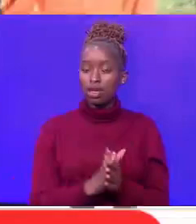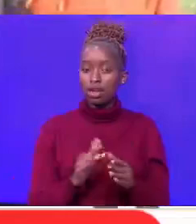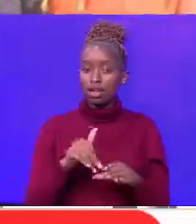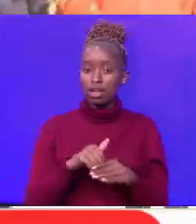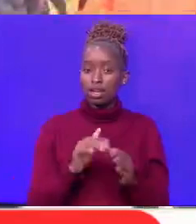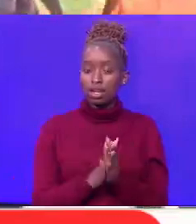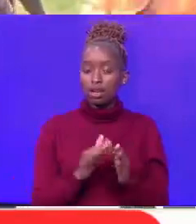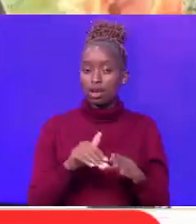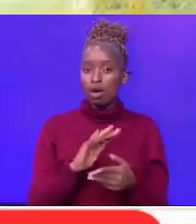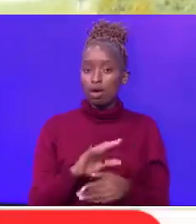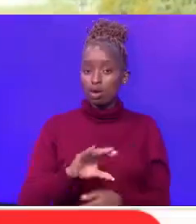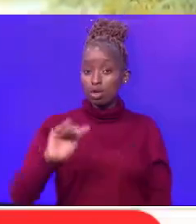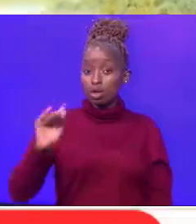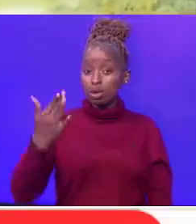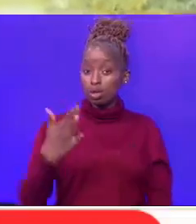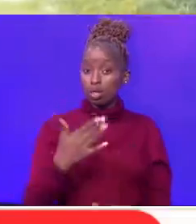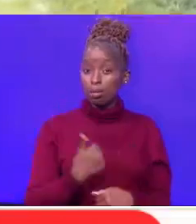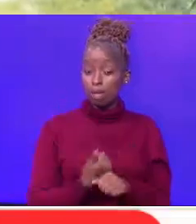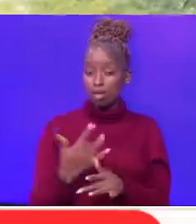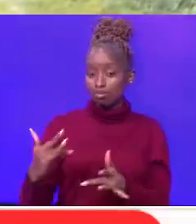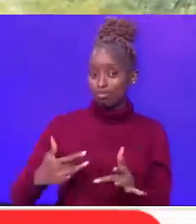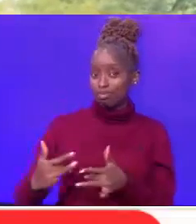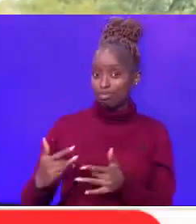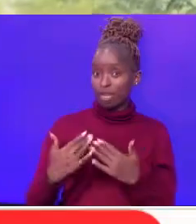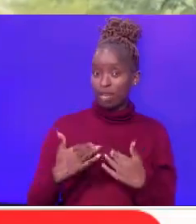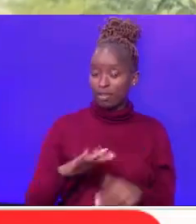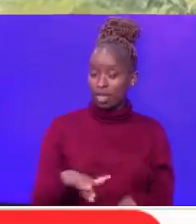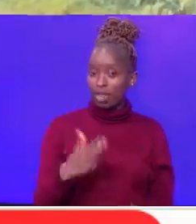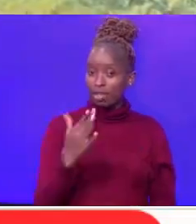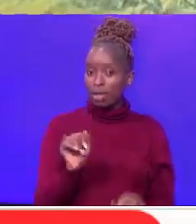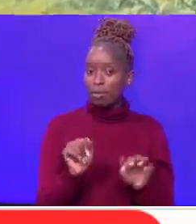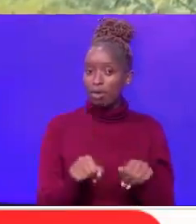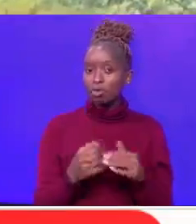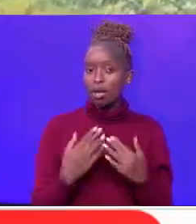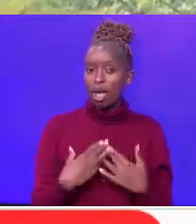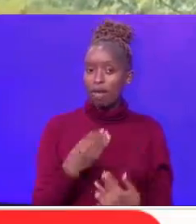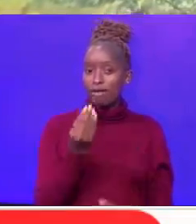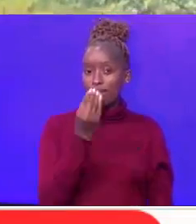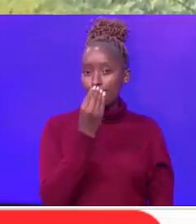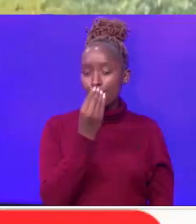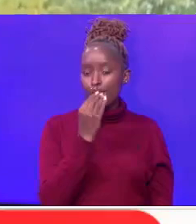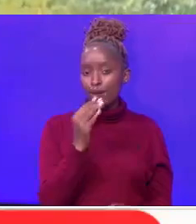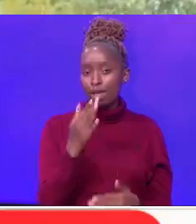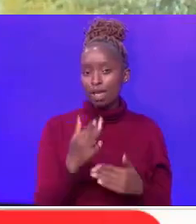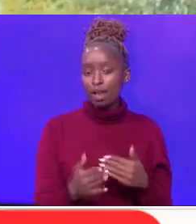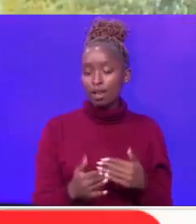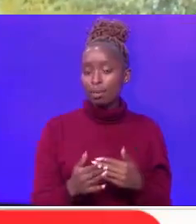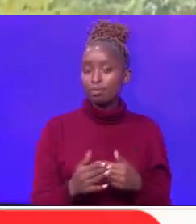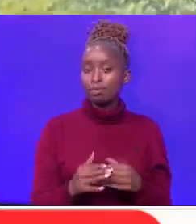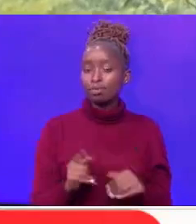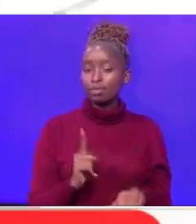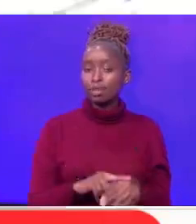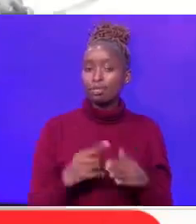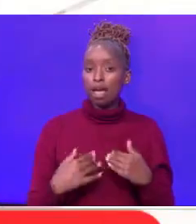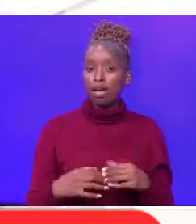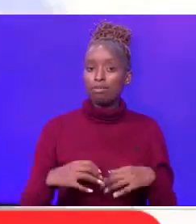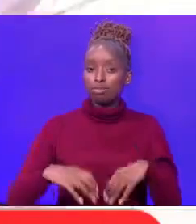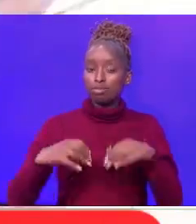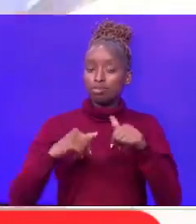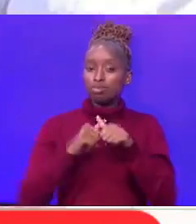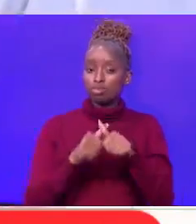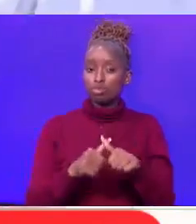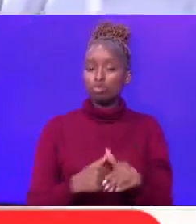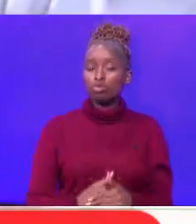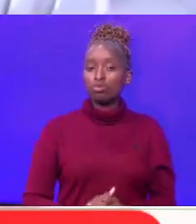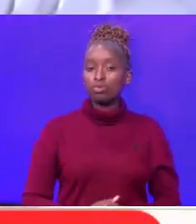Meriti town amid concerns that the area could soon run out of food supplies if the rains do not subside. Majumba